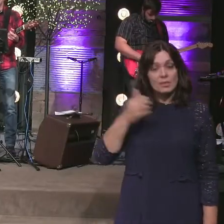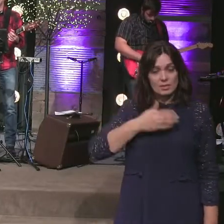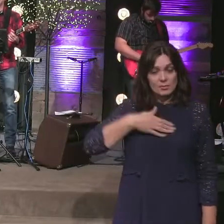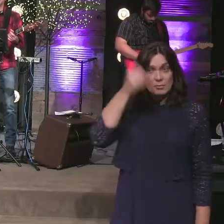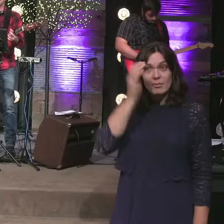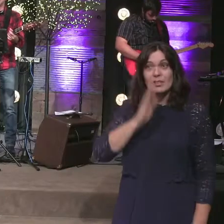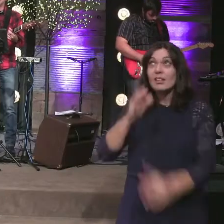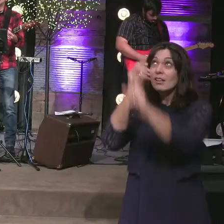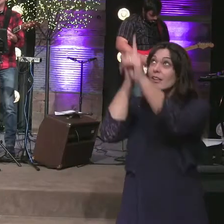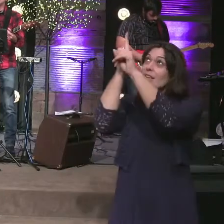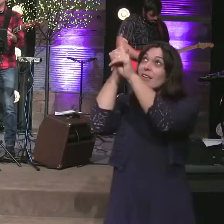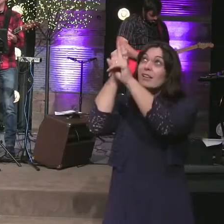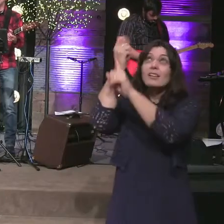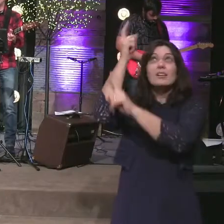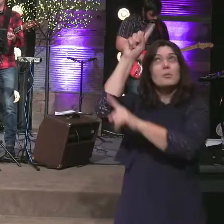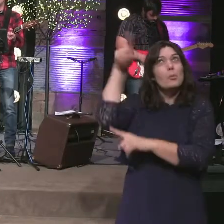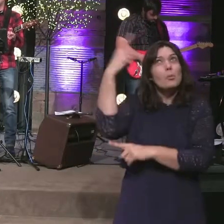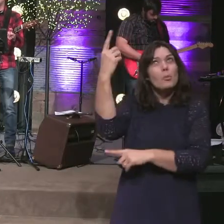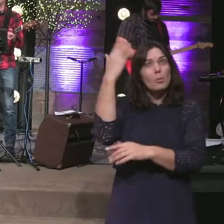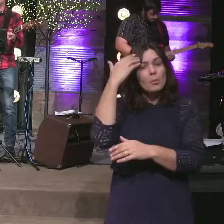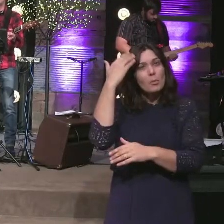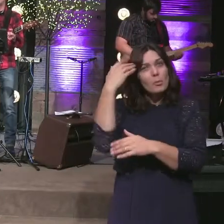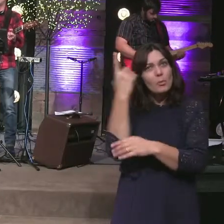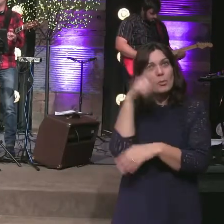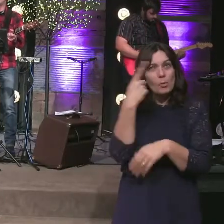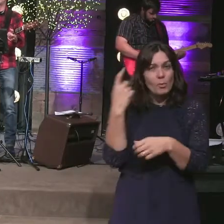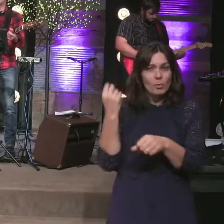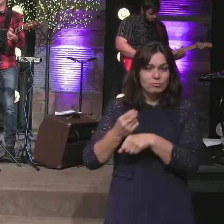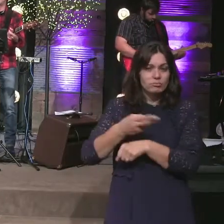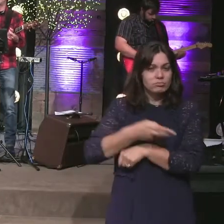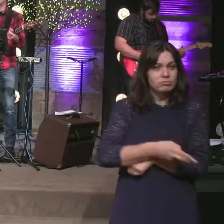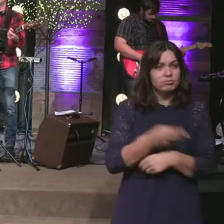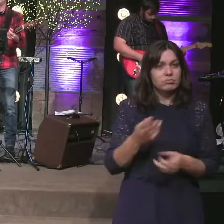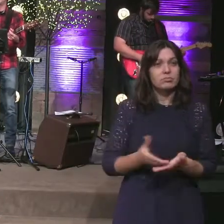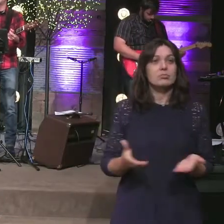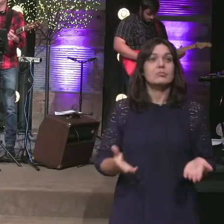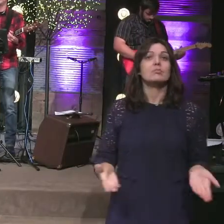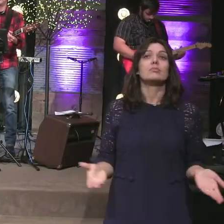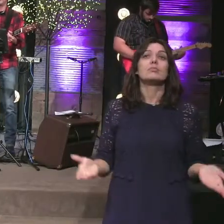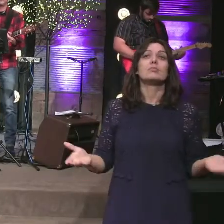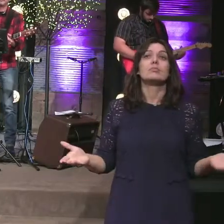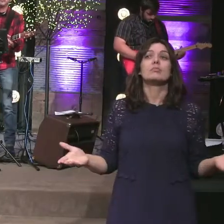The God I serve knows only how to triumph.